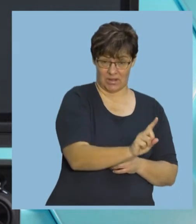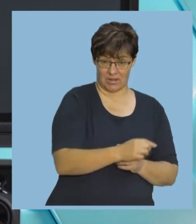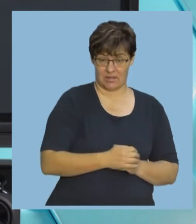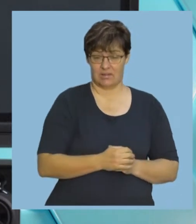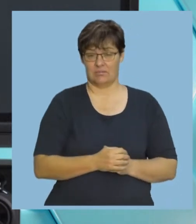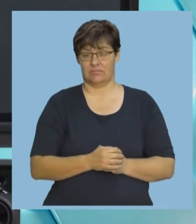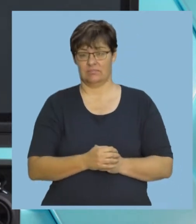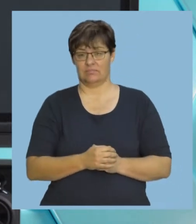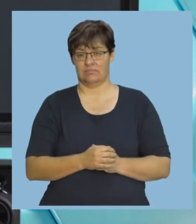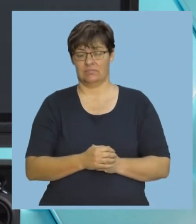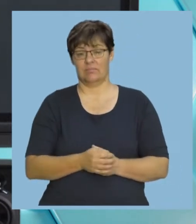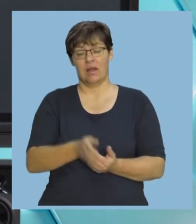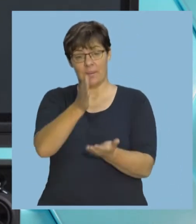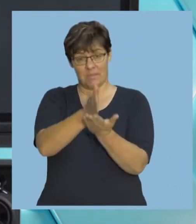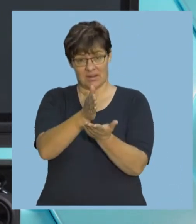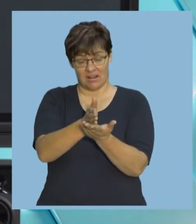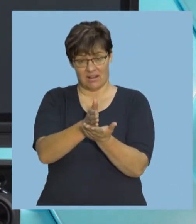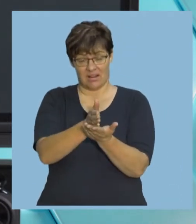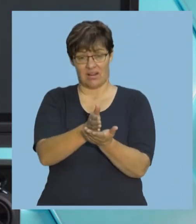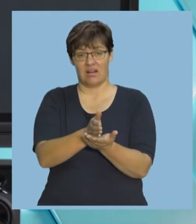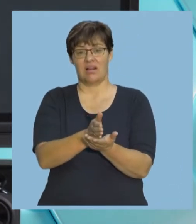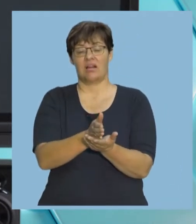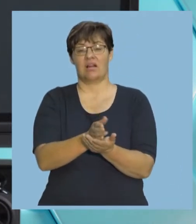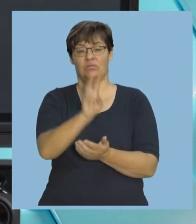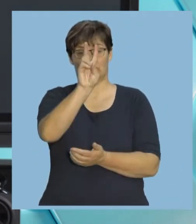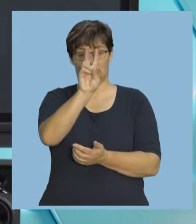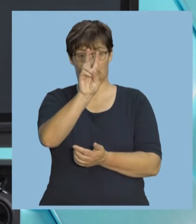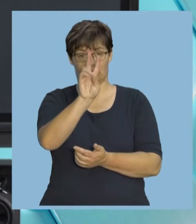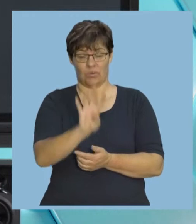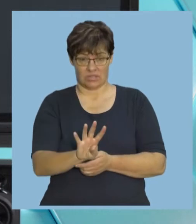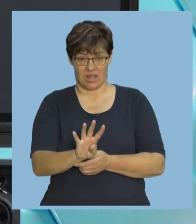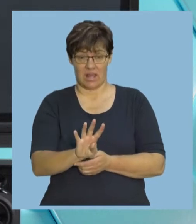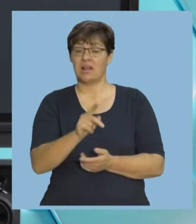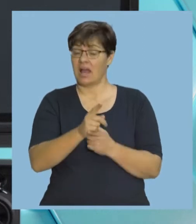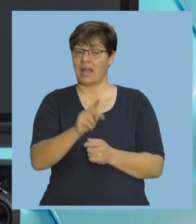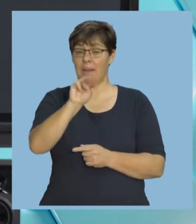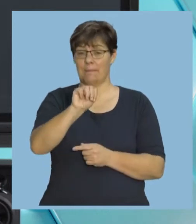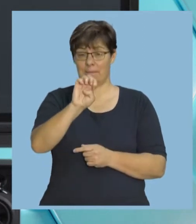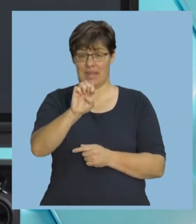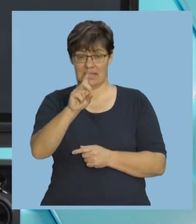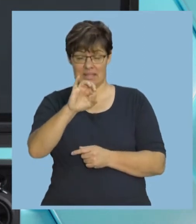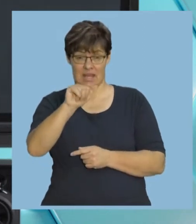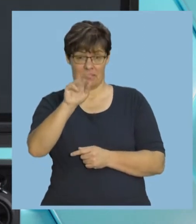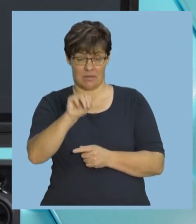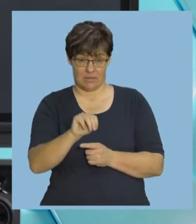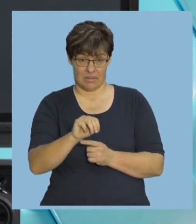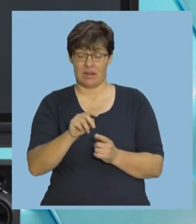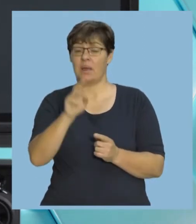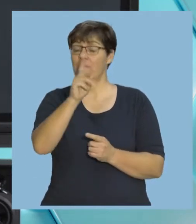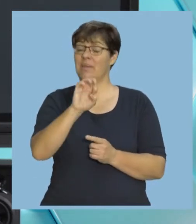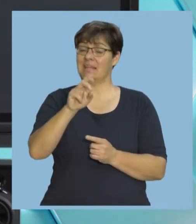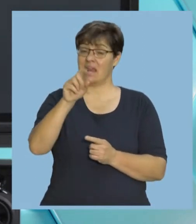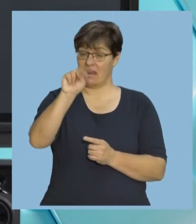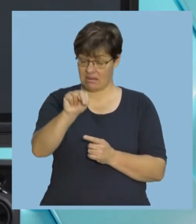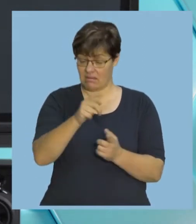second quartile, which is the same as the median. Very important. which is Q2, and the upper